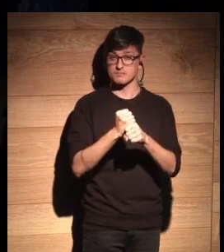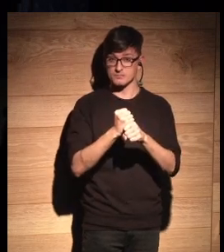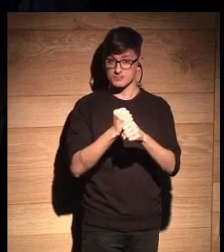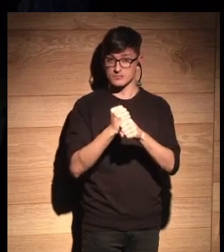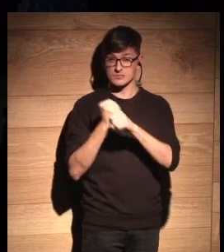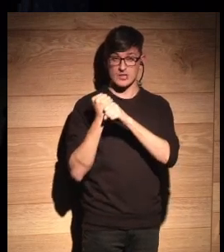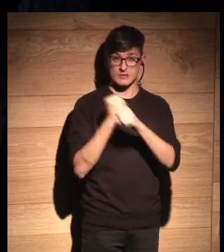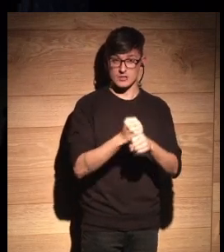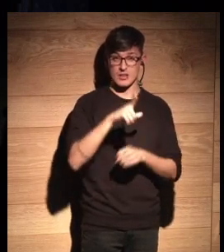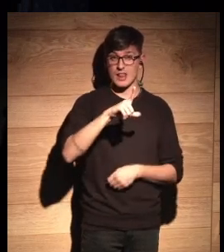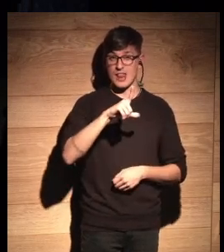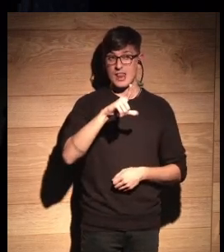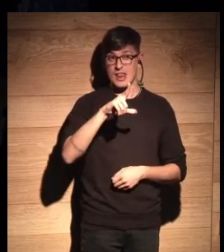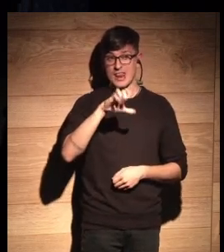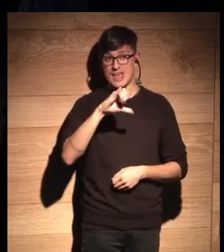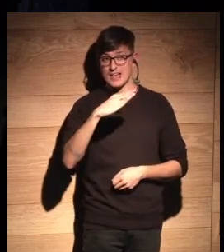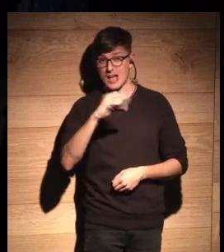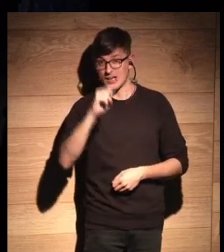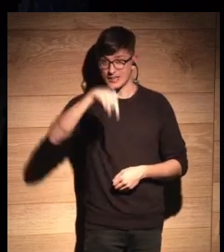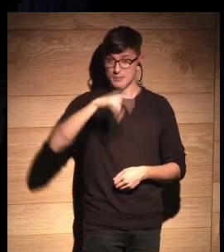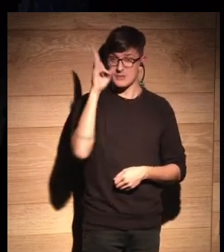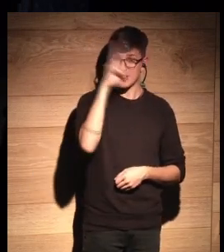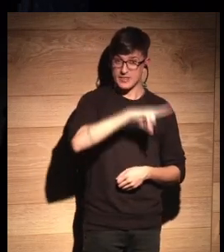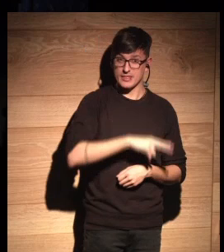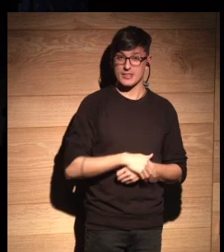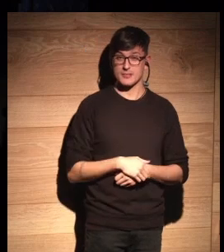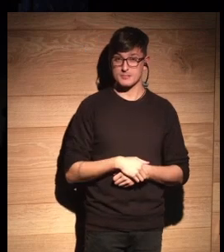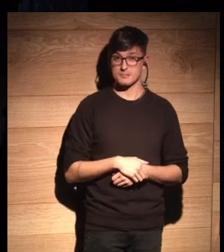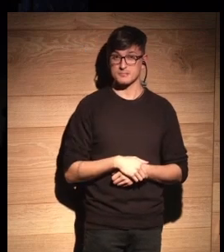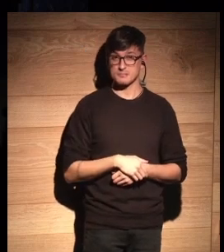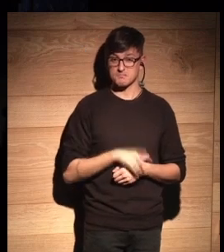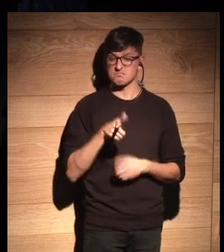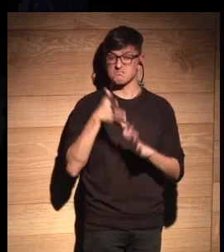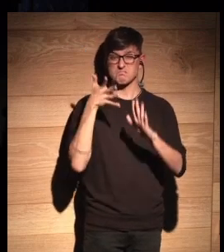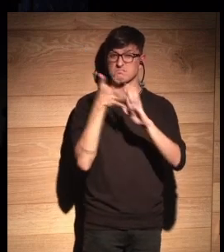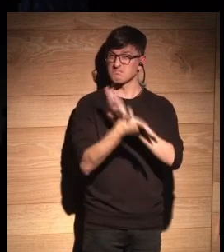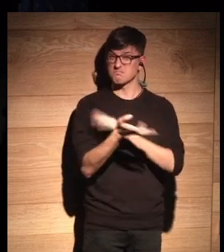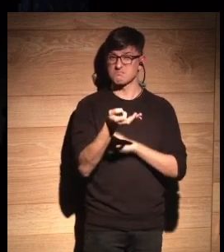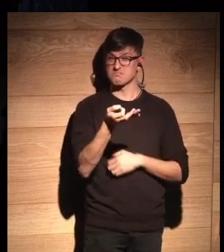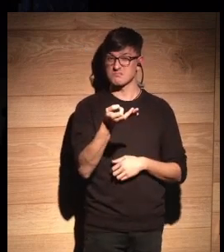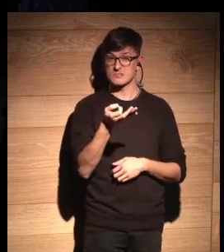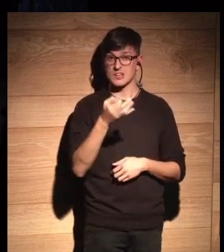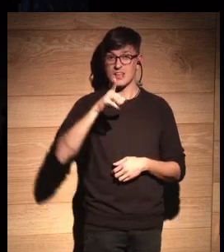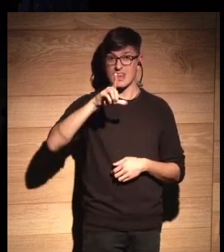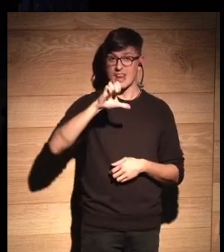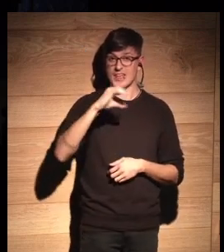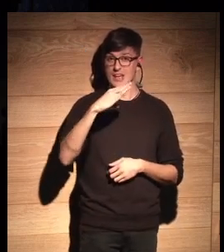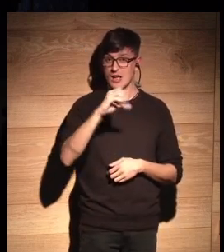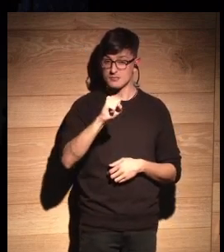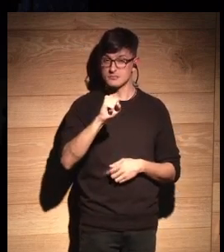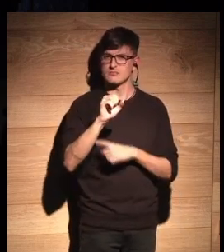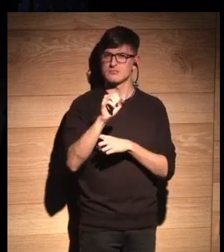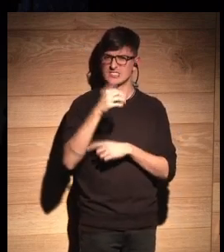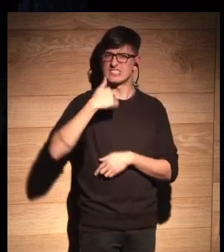in Madrid. And that means that Leica really took in the past, and we still take